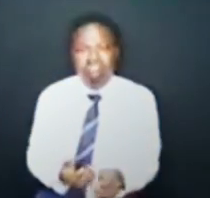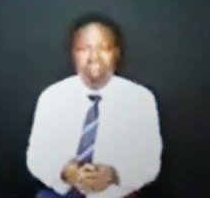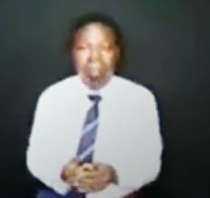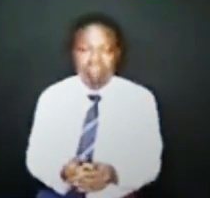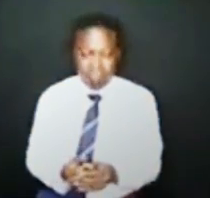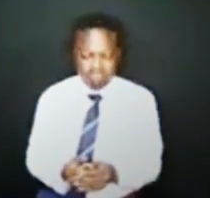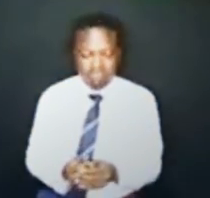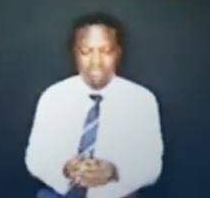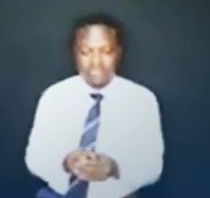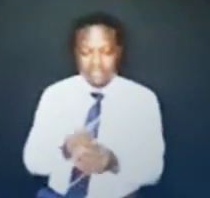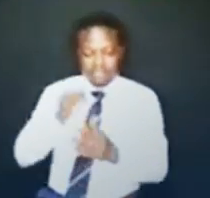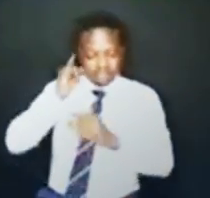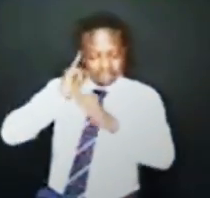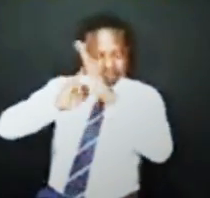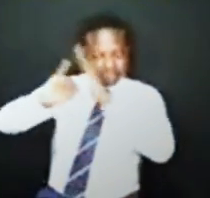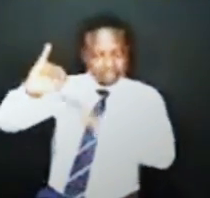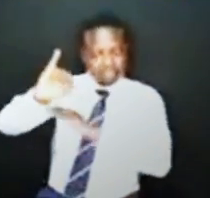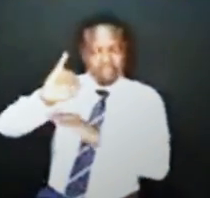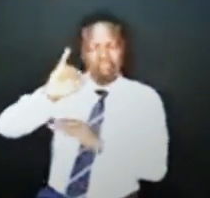53 verse 3.